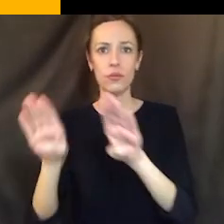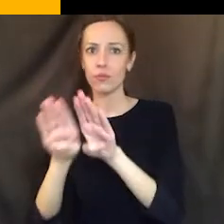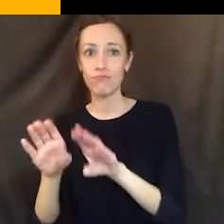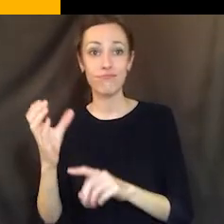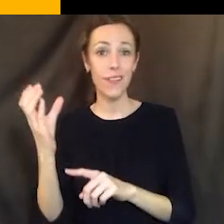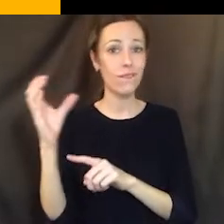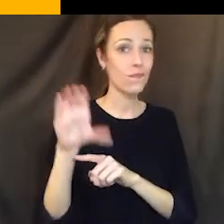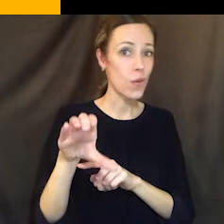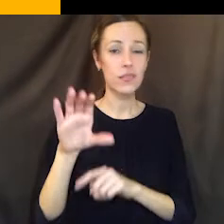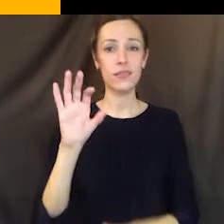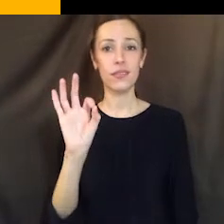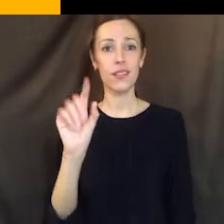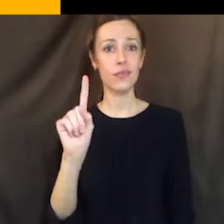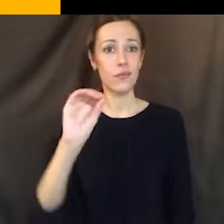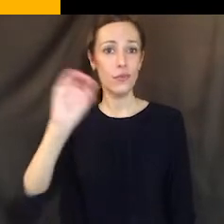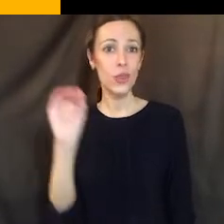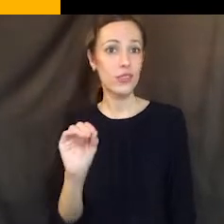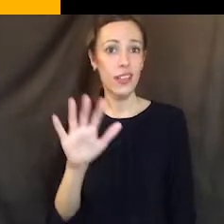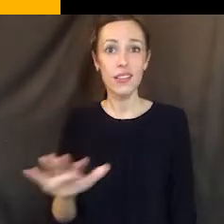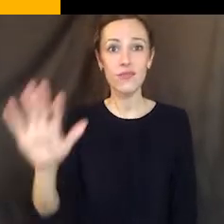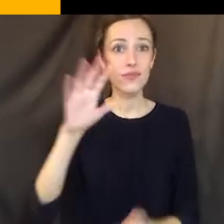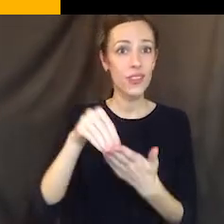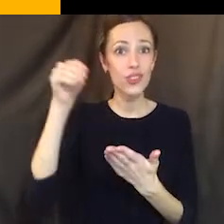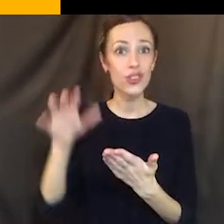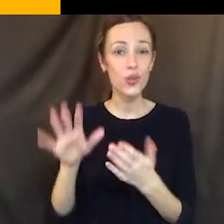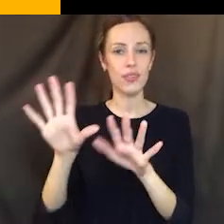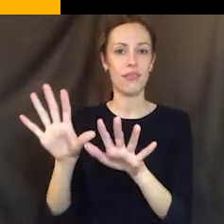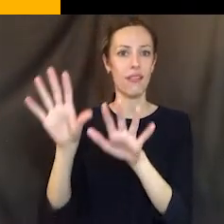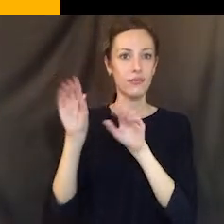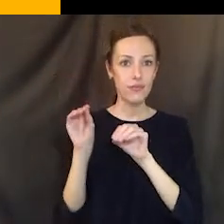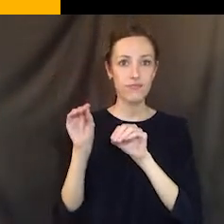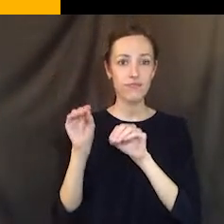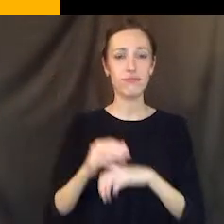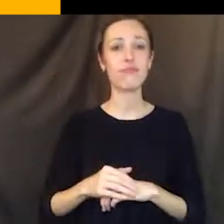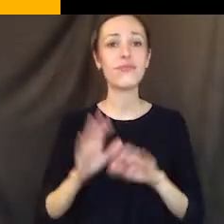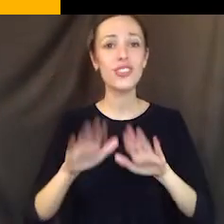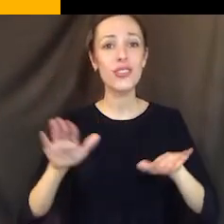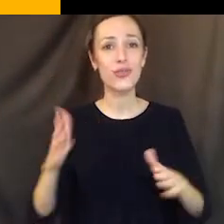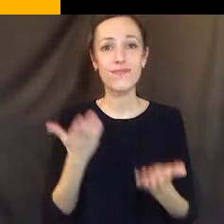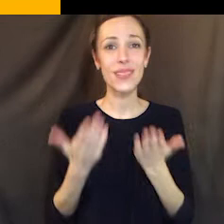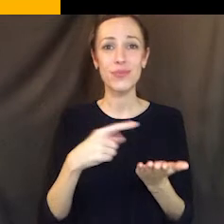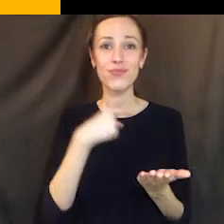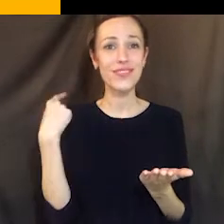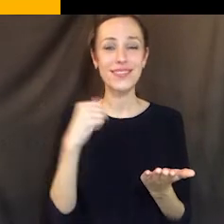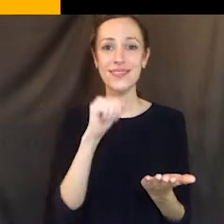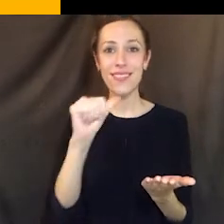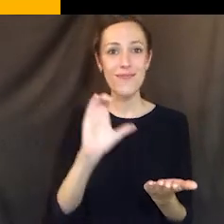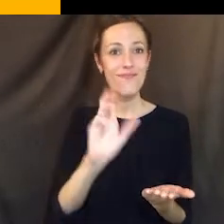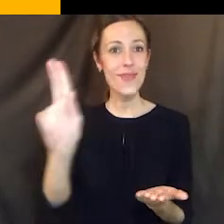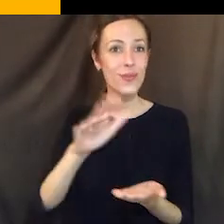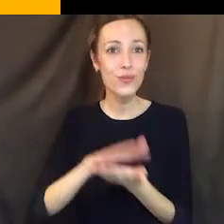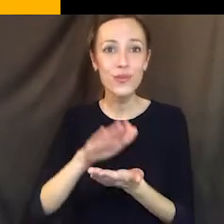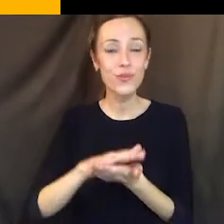be out of school. Children are at risk of not returning to school due to child labor, child marriage, negative